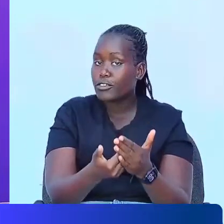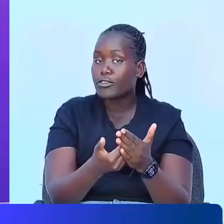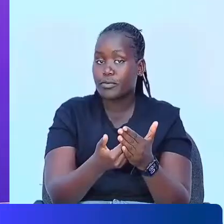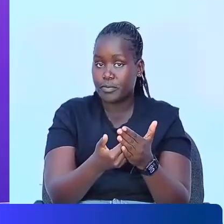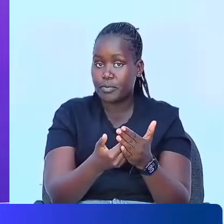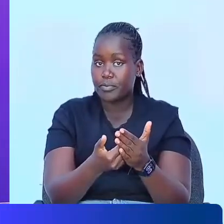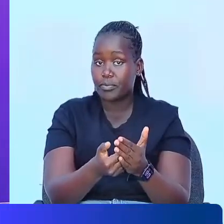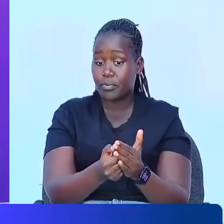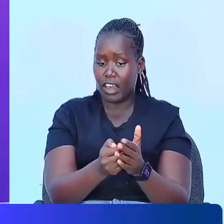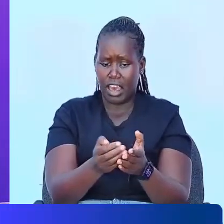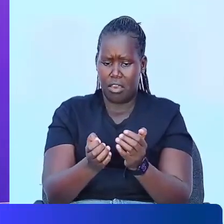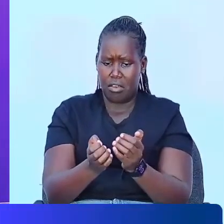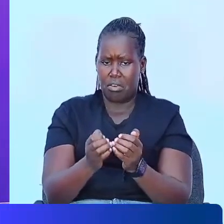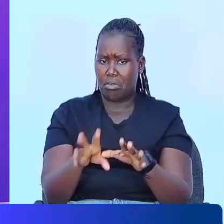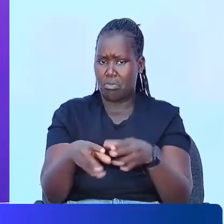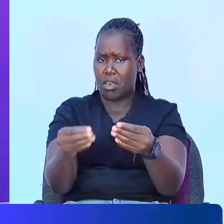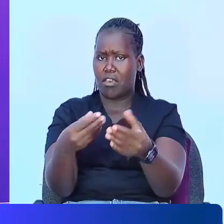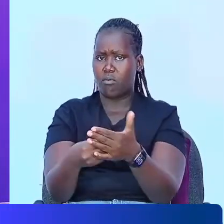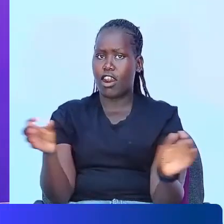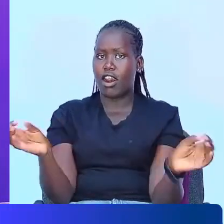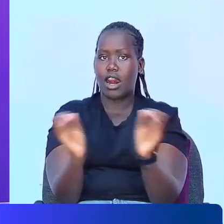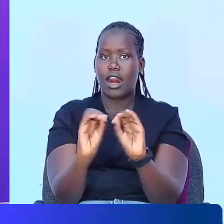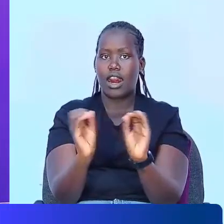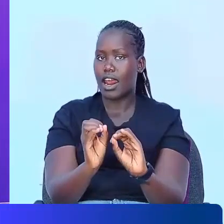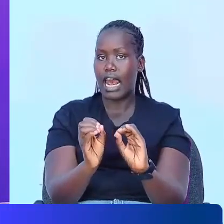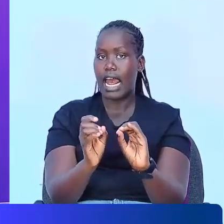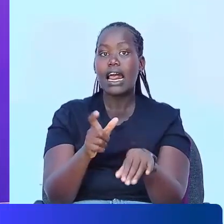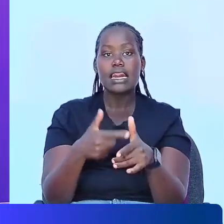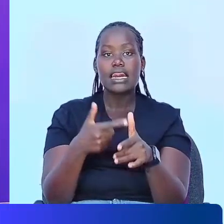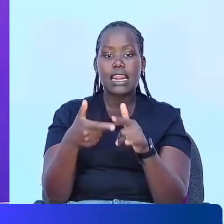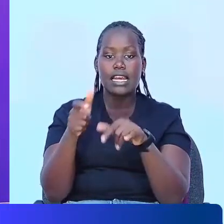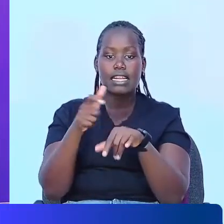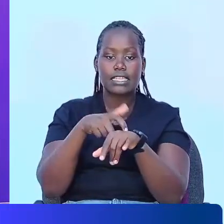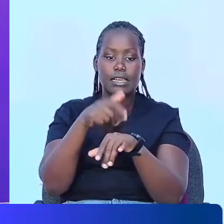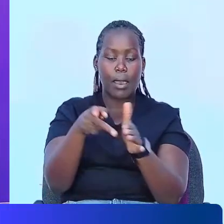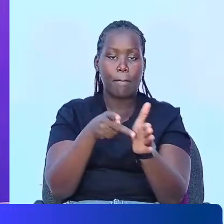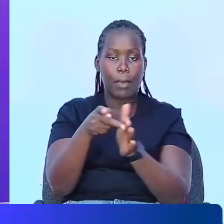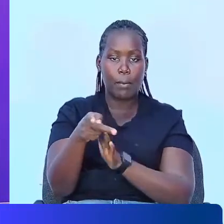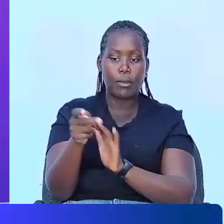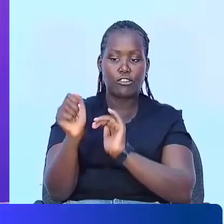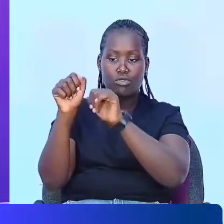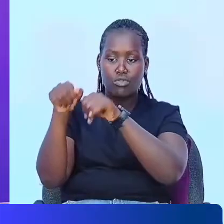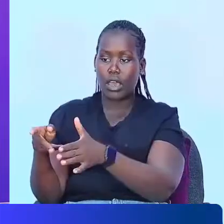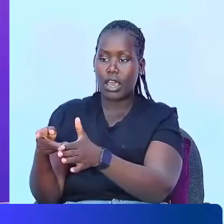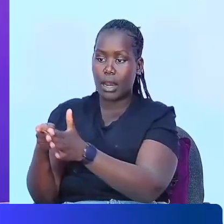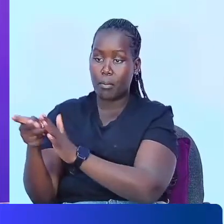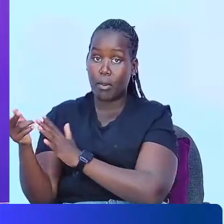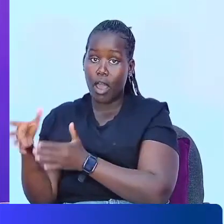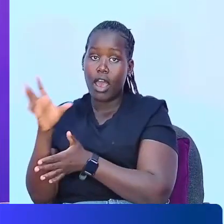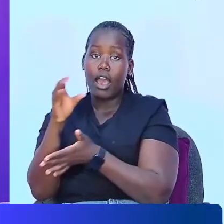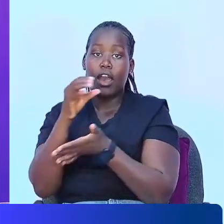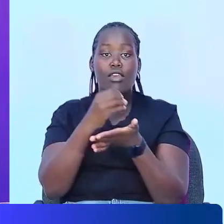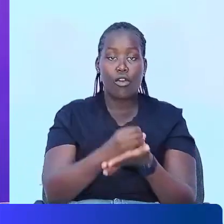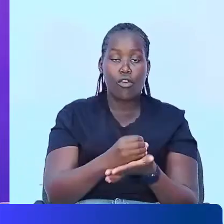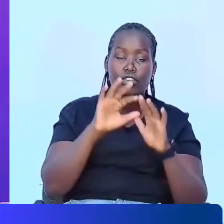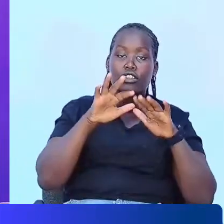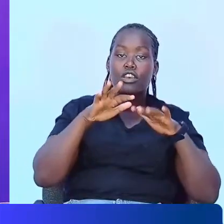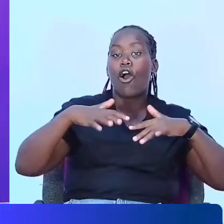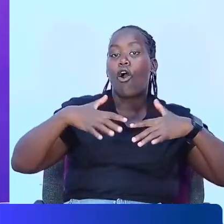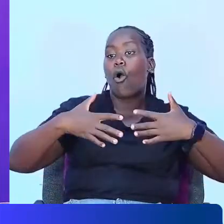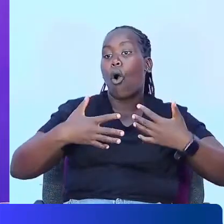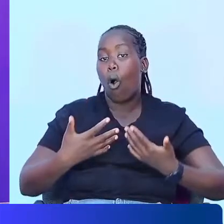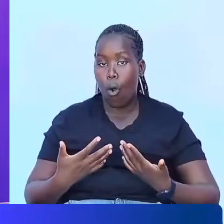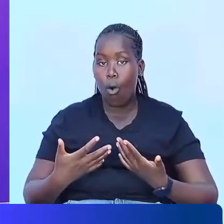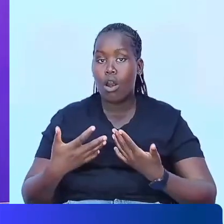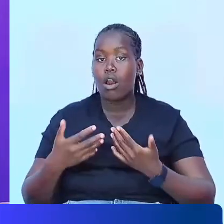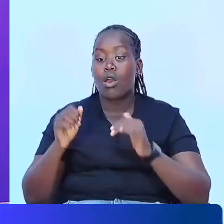you don't need to give money to anybody. Then when it comes to payment, you can come and pay in the office, or you can pay